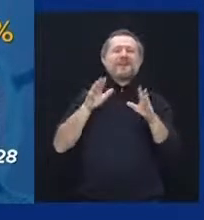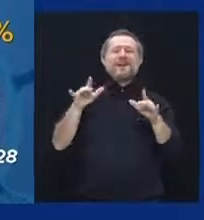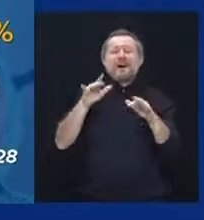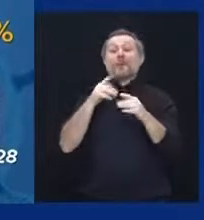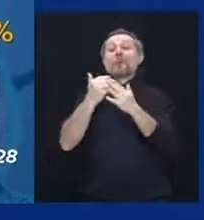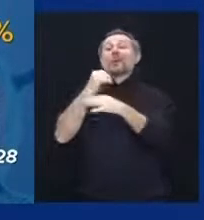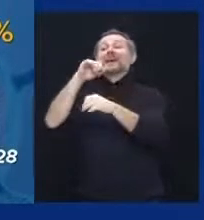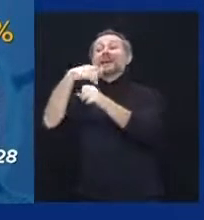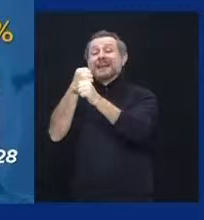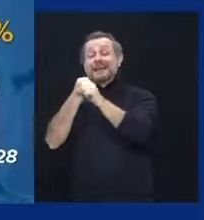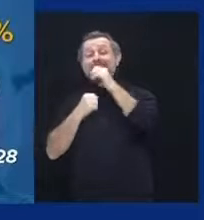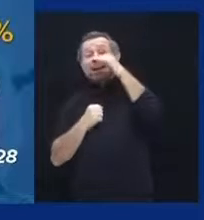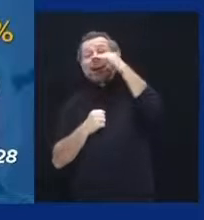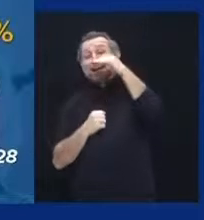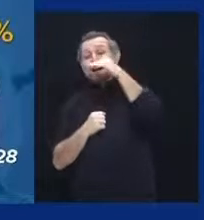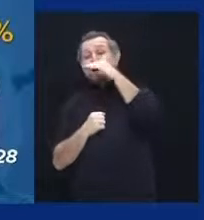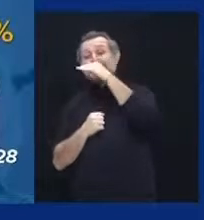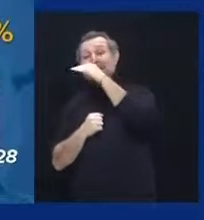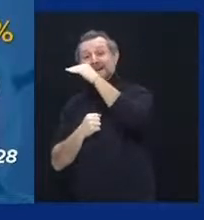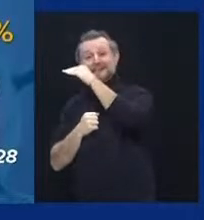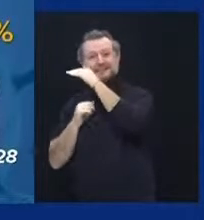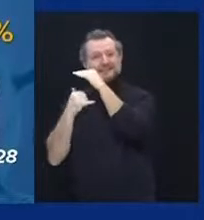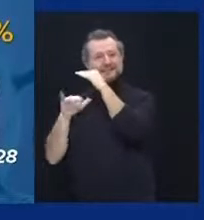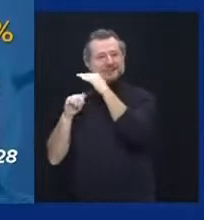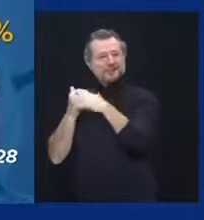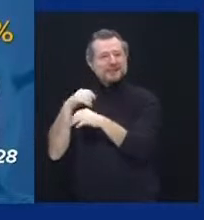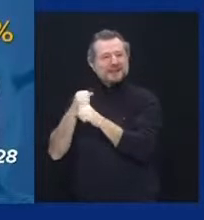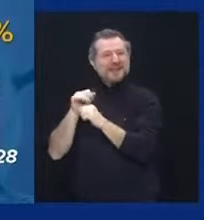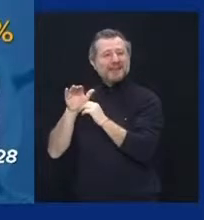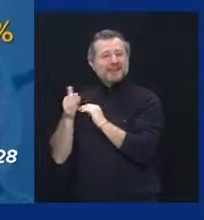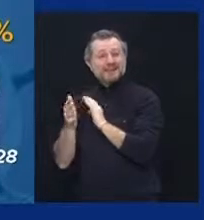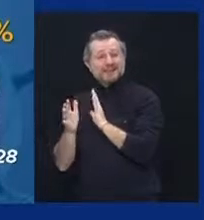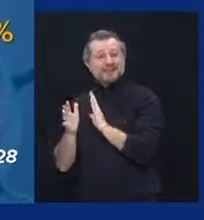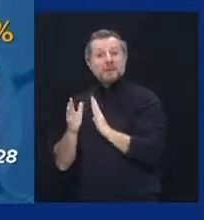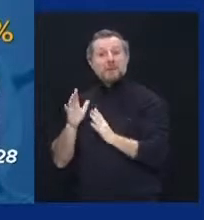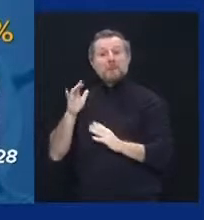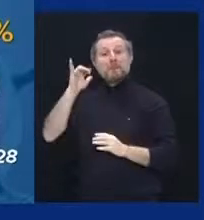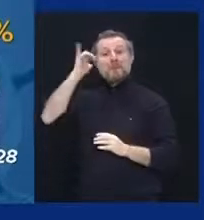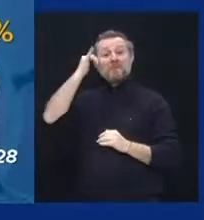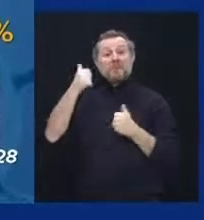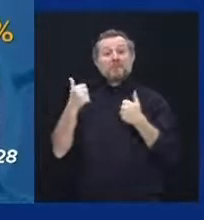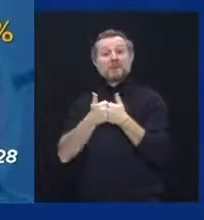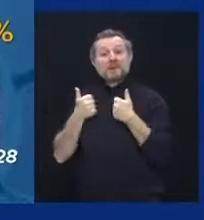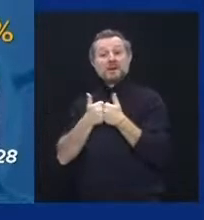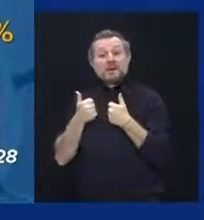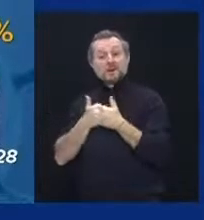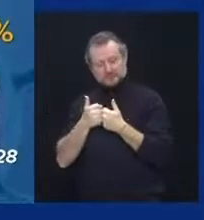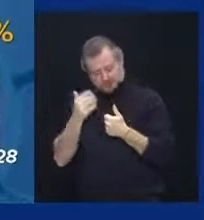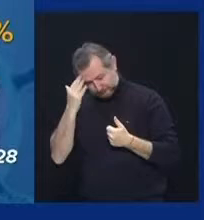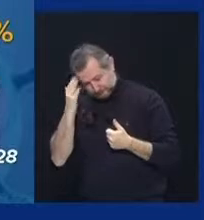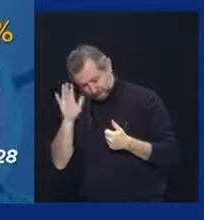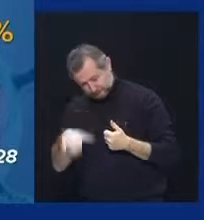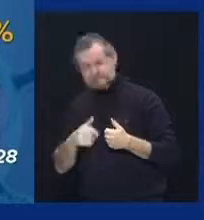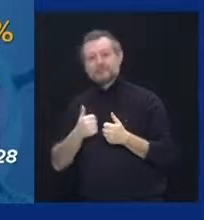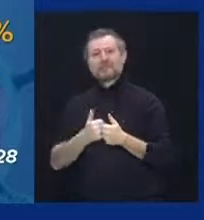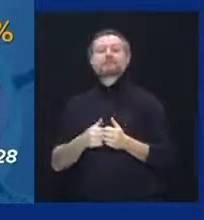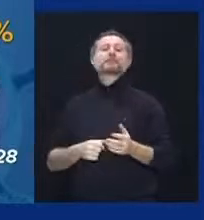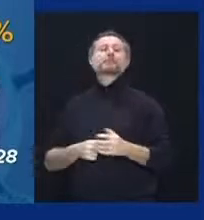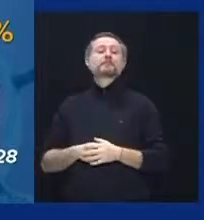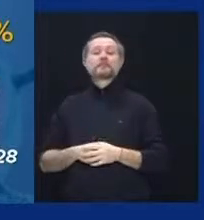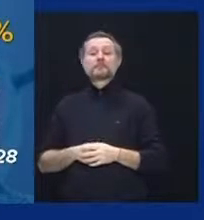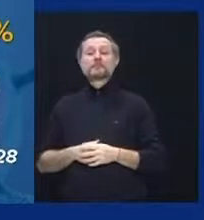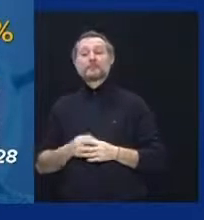Eve, New Year's Day, Buffalo Bills game excitement. 1.4 is the high